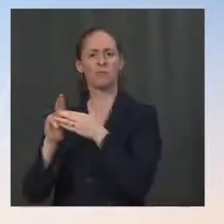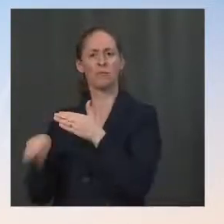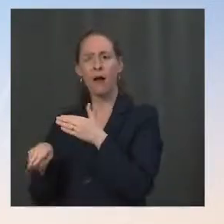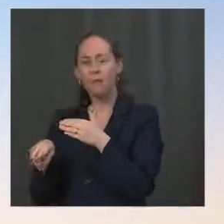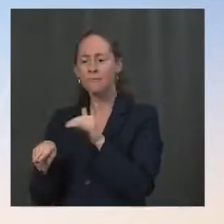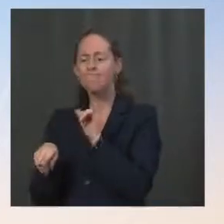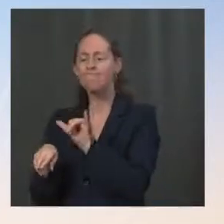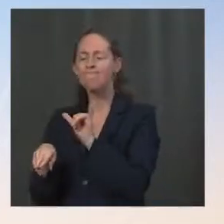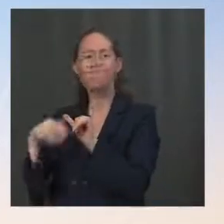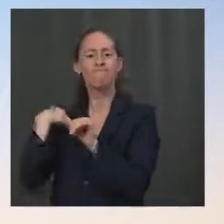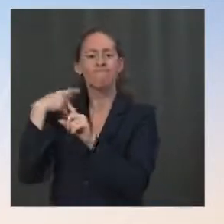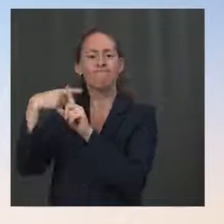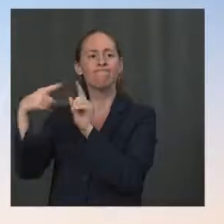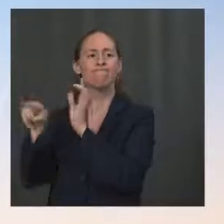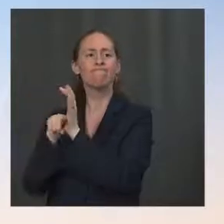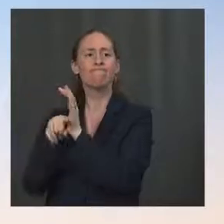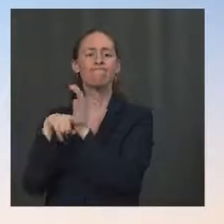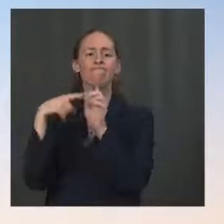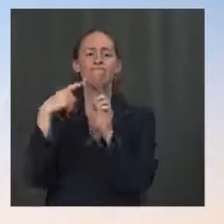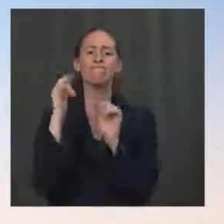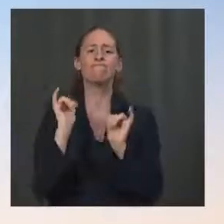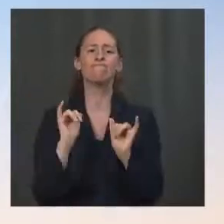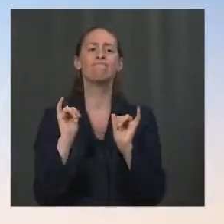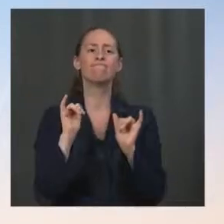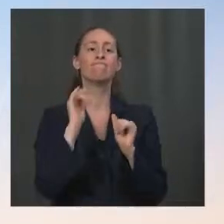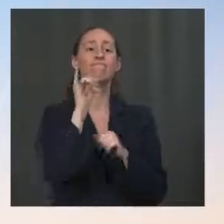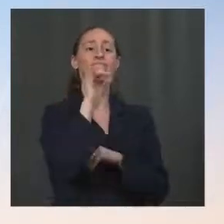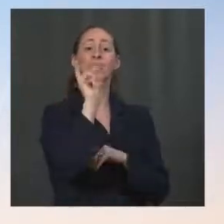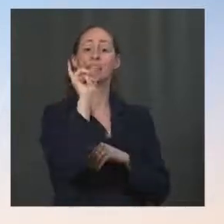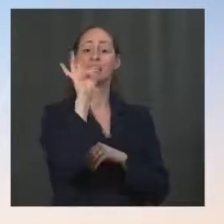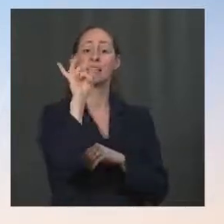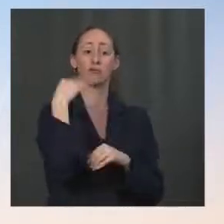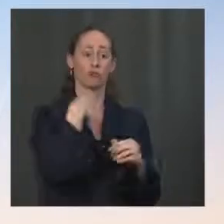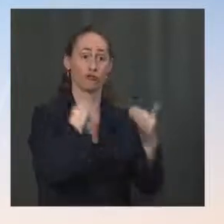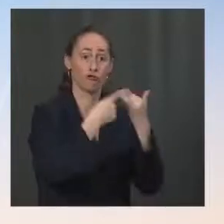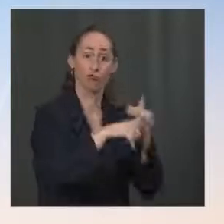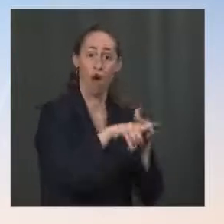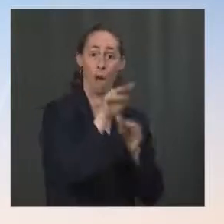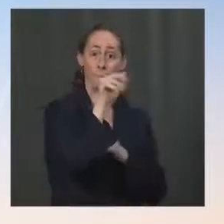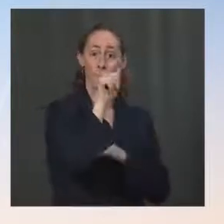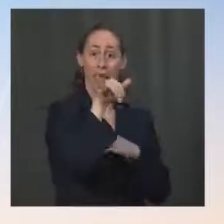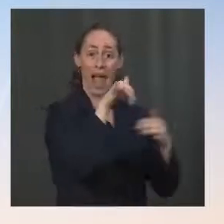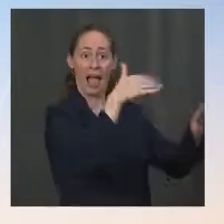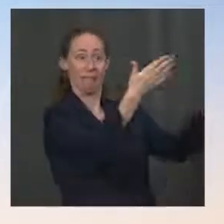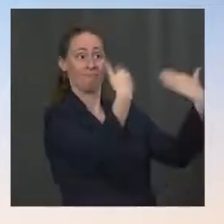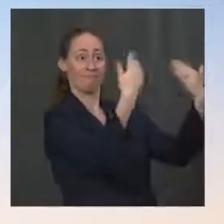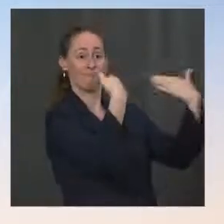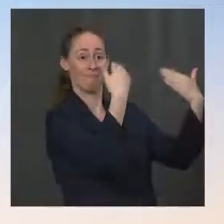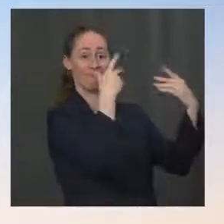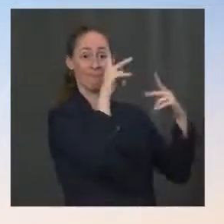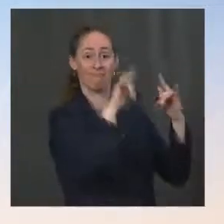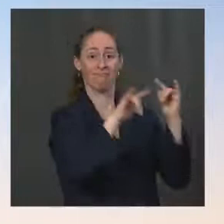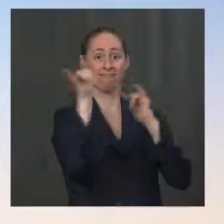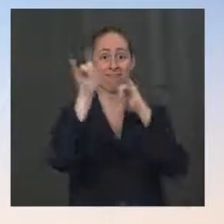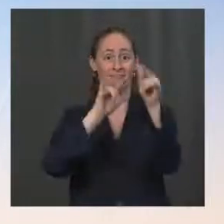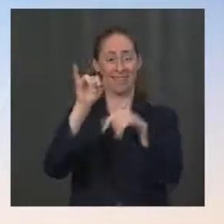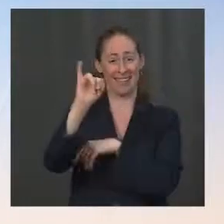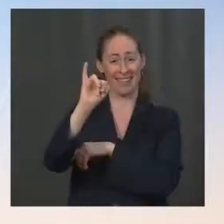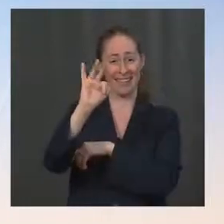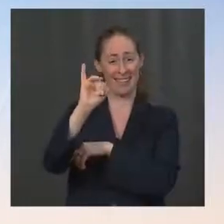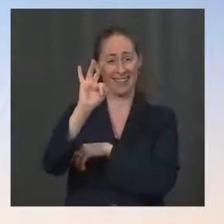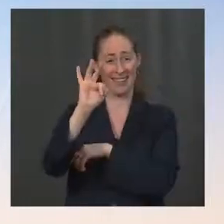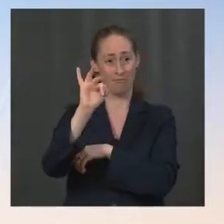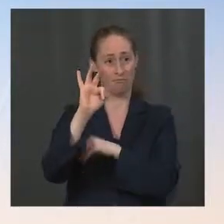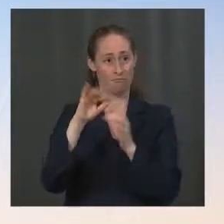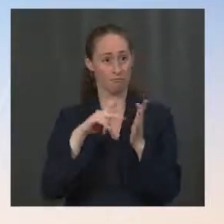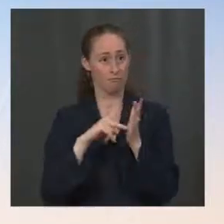in C-17s, 6,000 troops, I think that's what you're suggesting, and implemented this evacuation in May, you know what would have happened